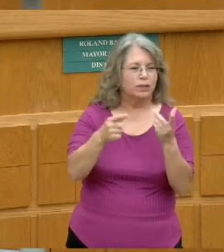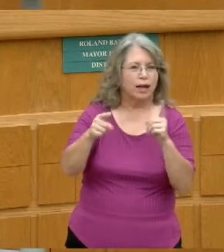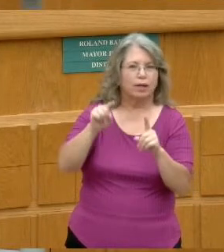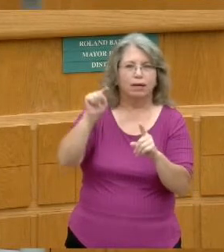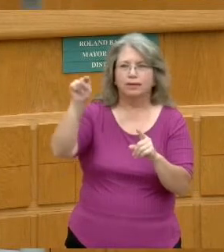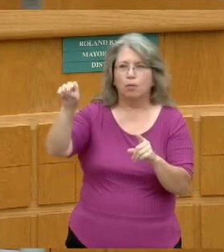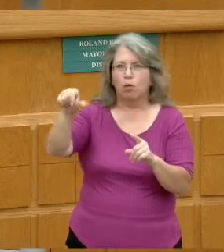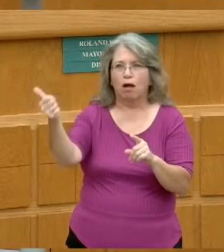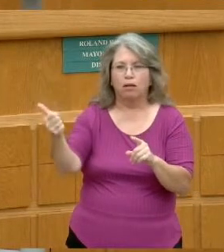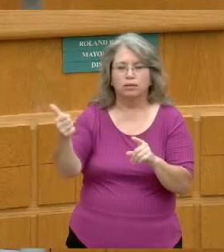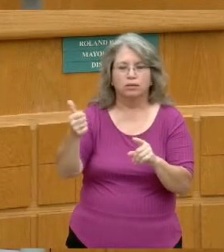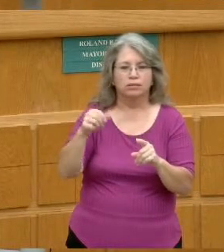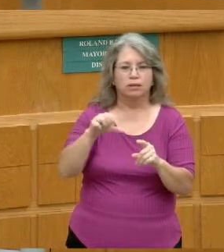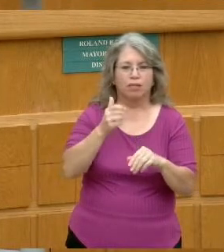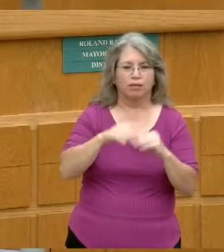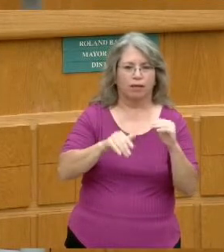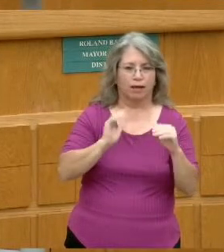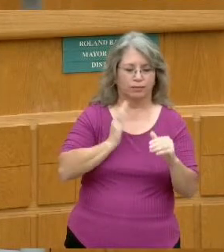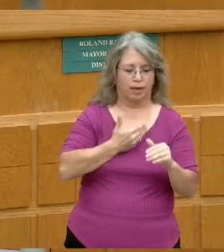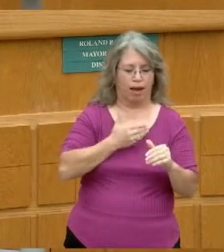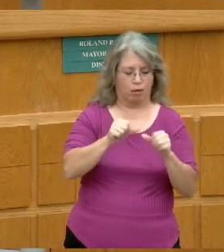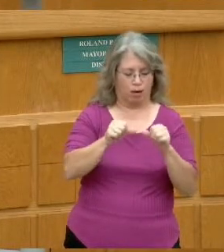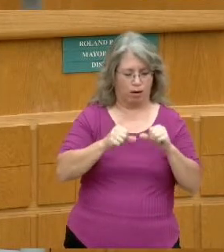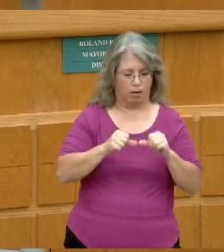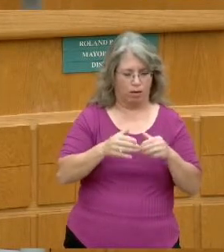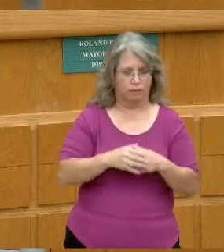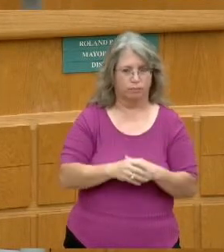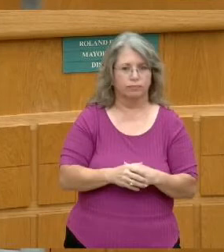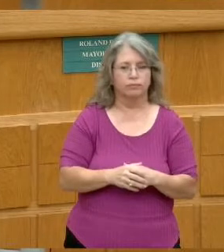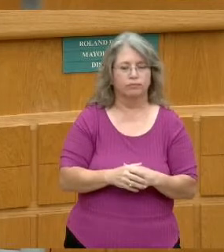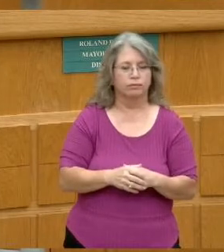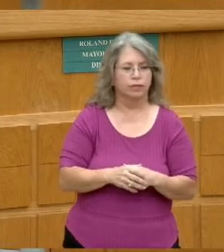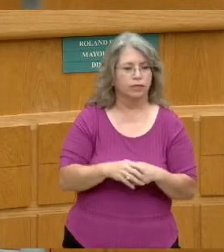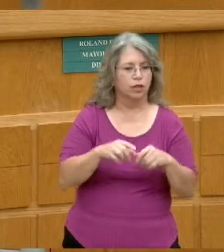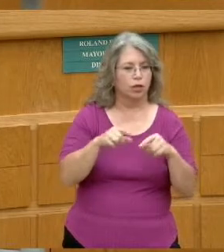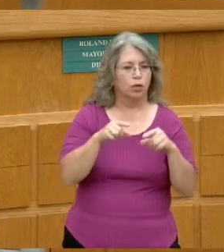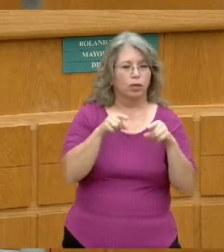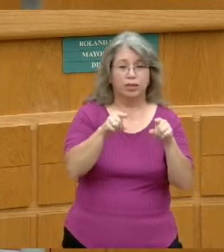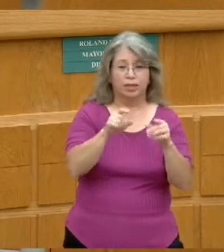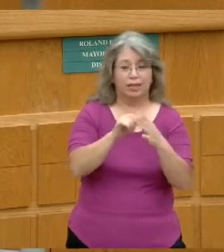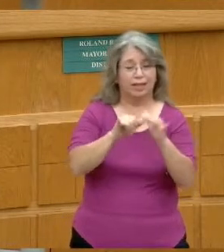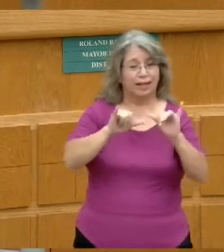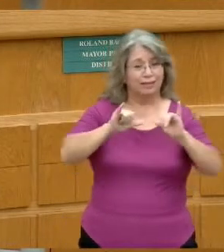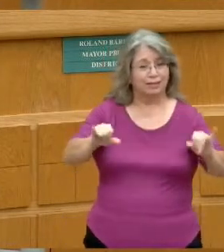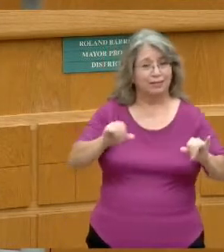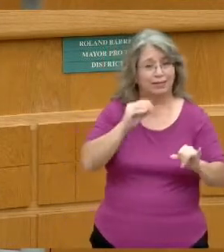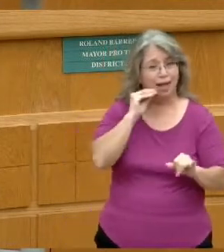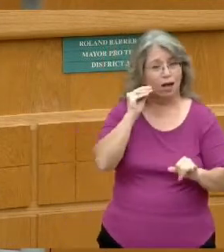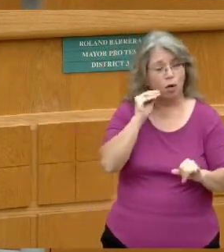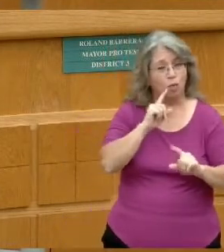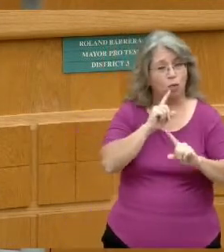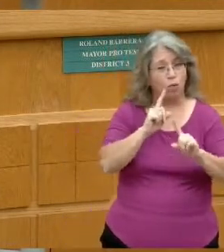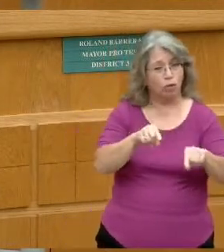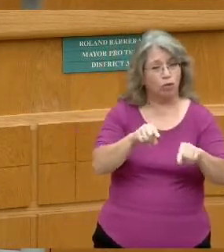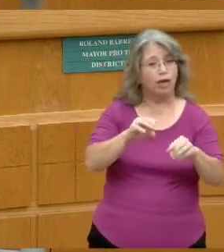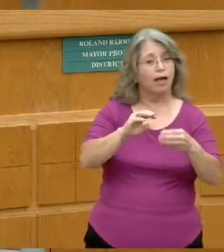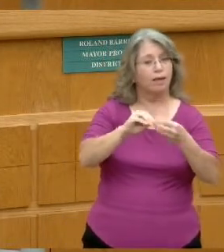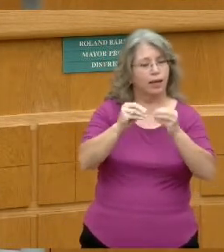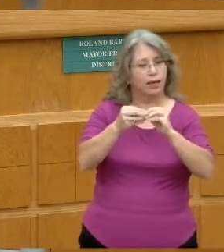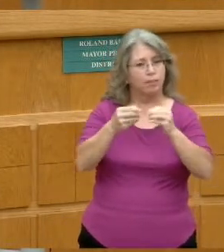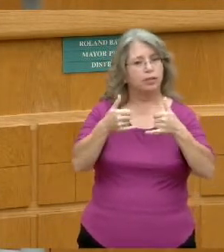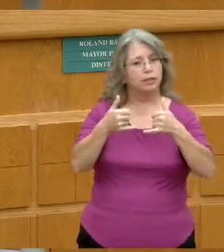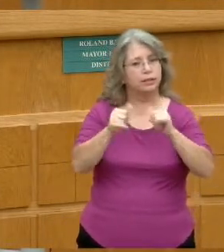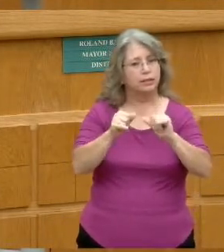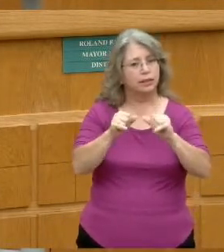Coastal Bend area. So during the stay at home, I can't emphasize enough that numbers started to go up during the stay at home.